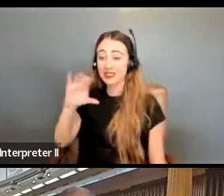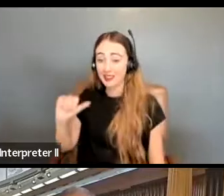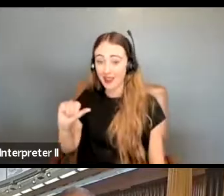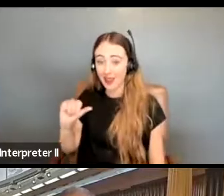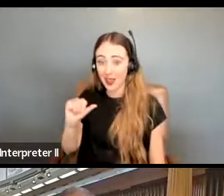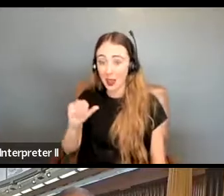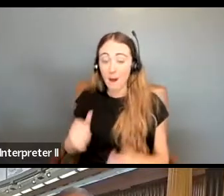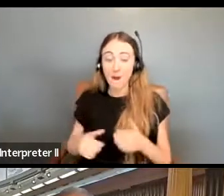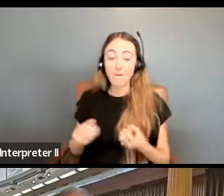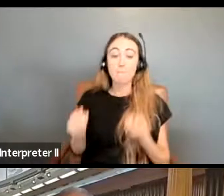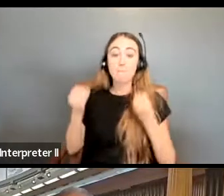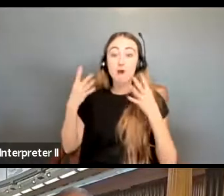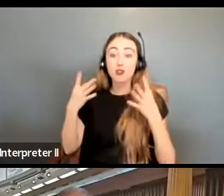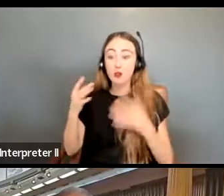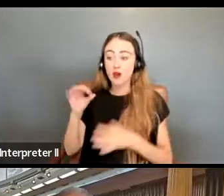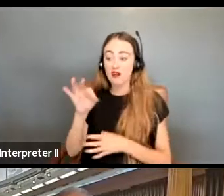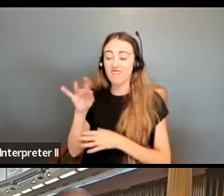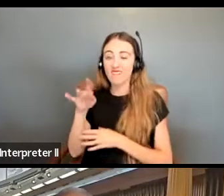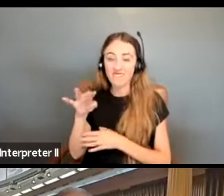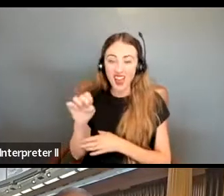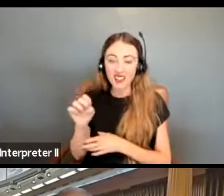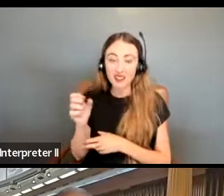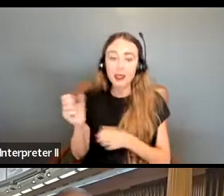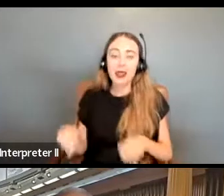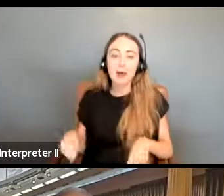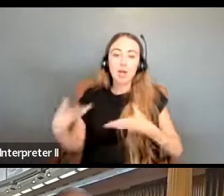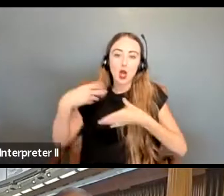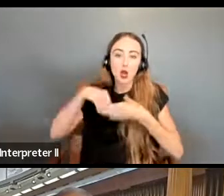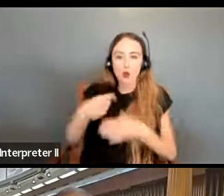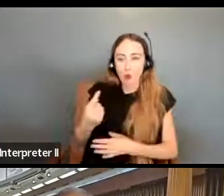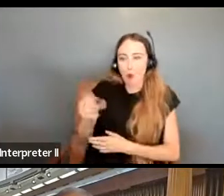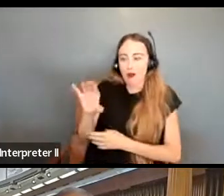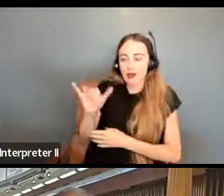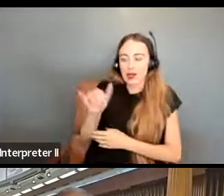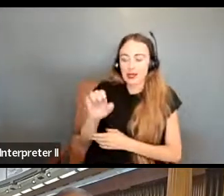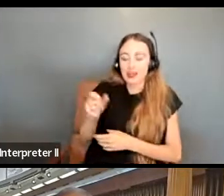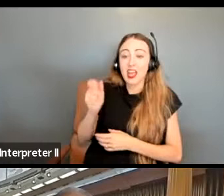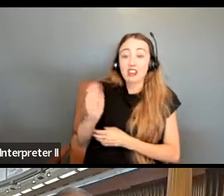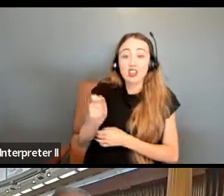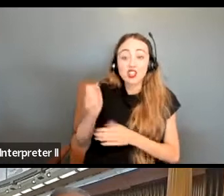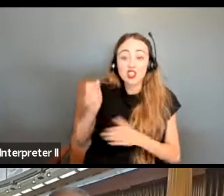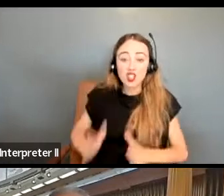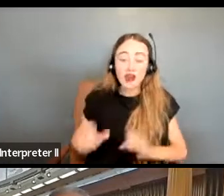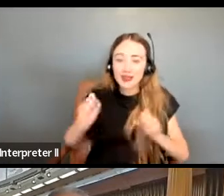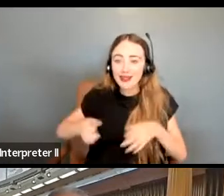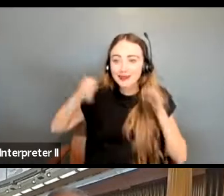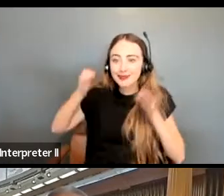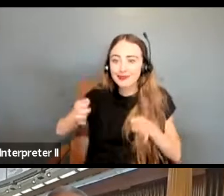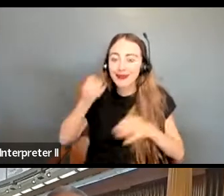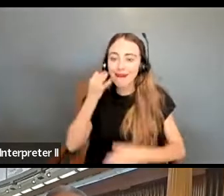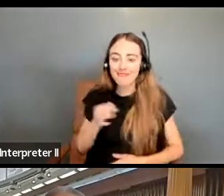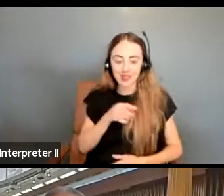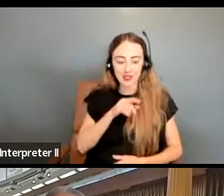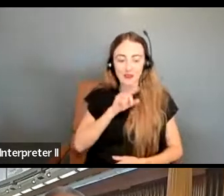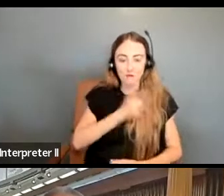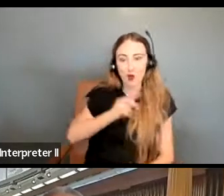multiple offenses can apply in a single case, and judges have the discretion to order that the sentences be served consecutively. So